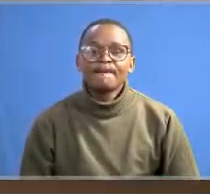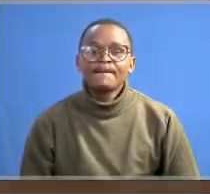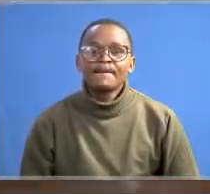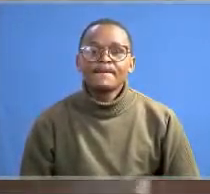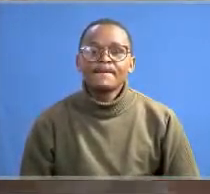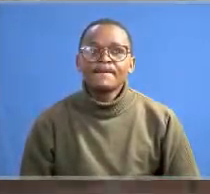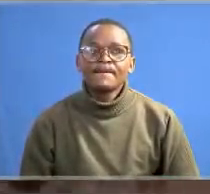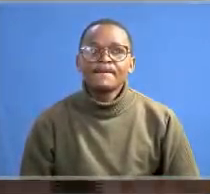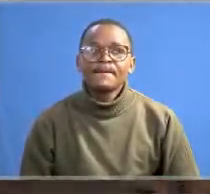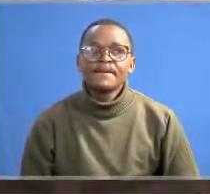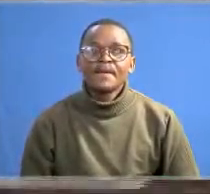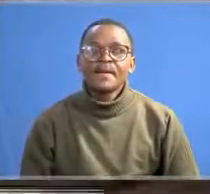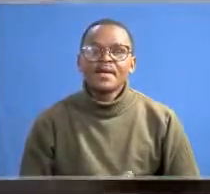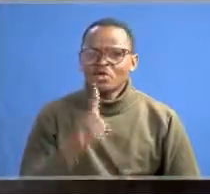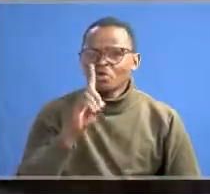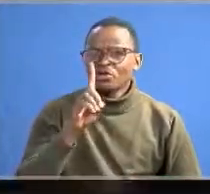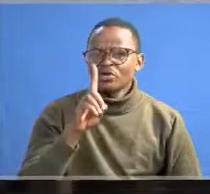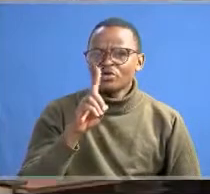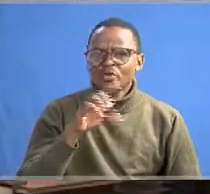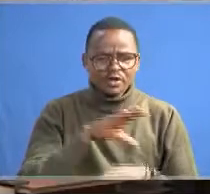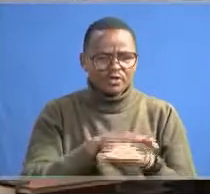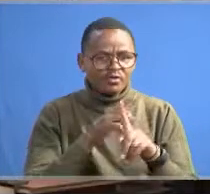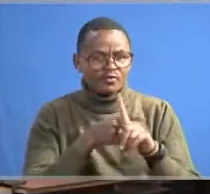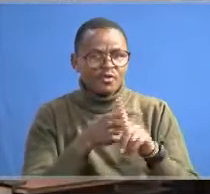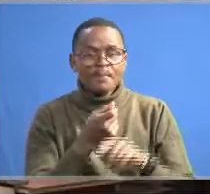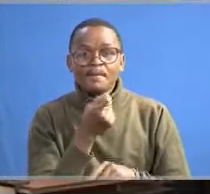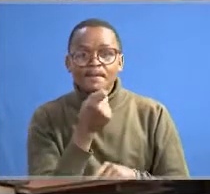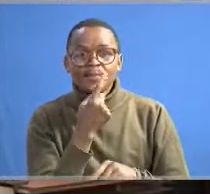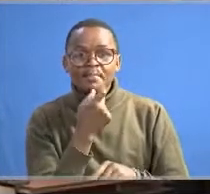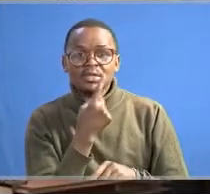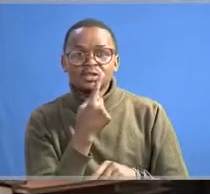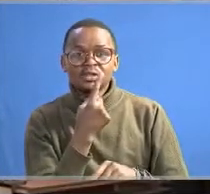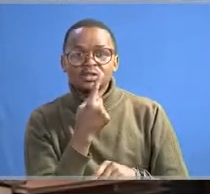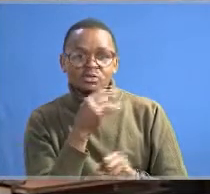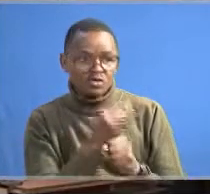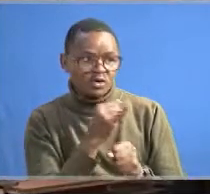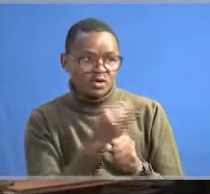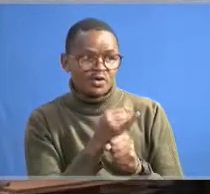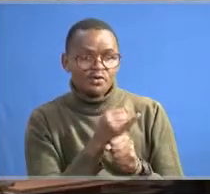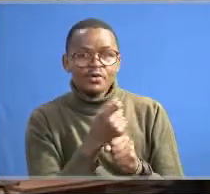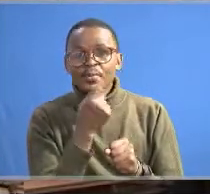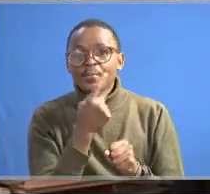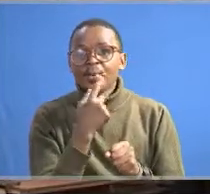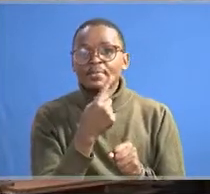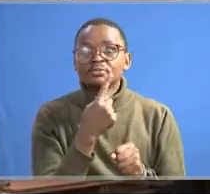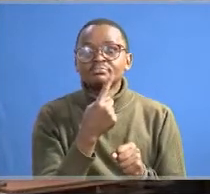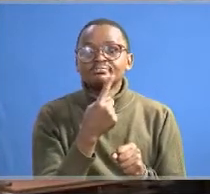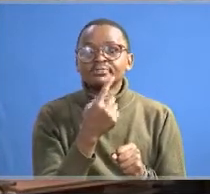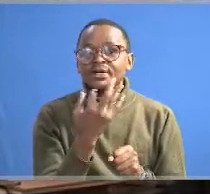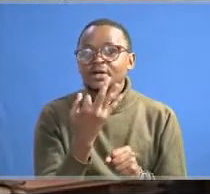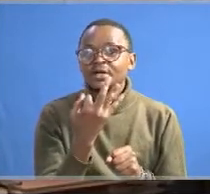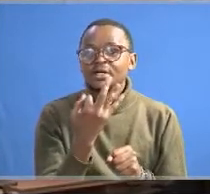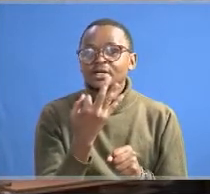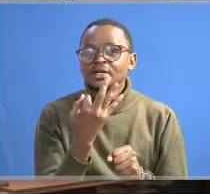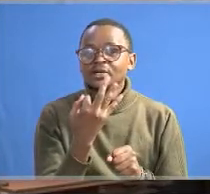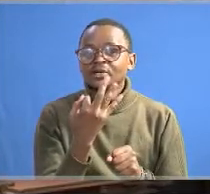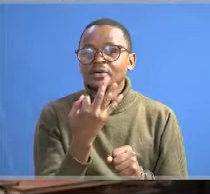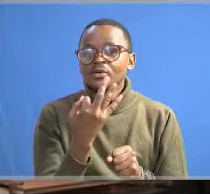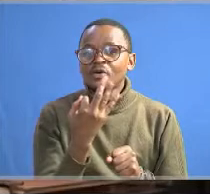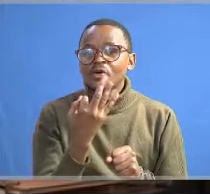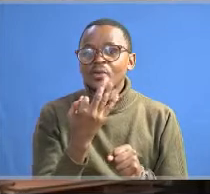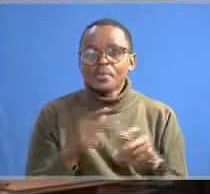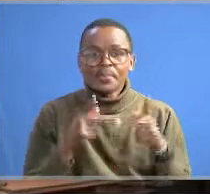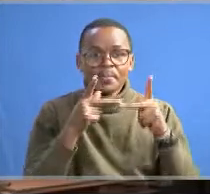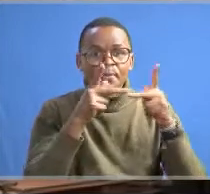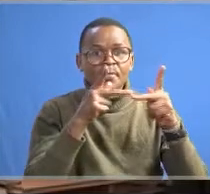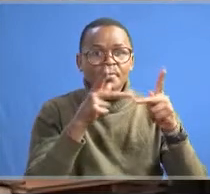There's one funding we got from medical. We're actually working with medical products. We are 3D printing products for